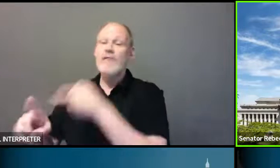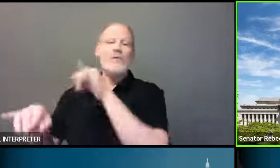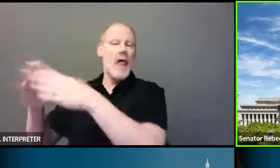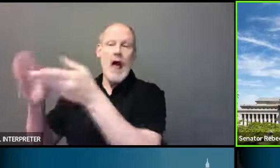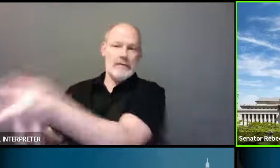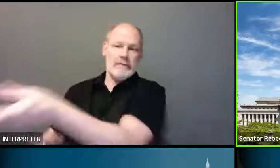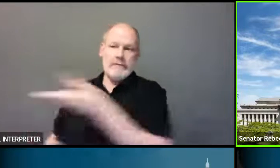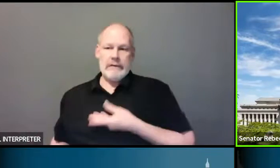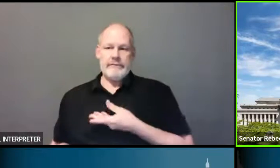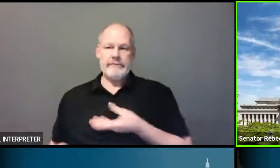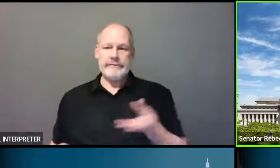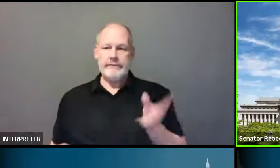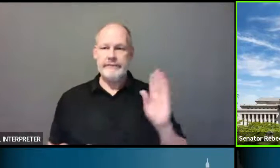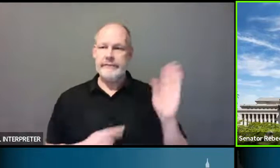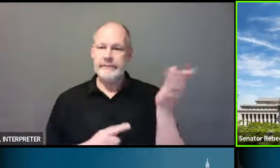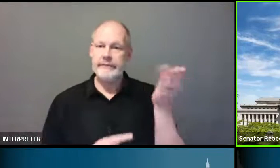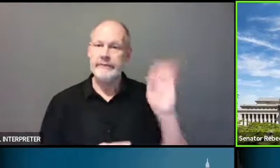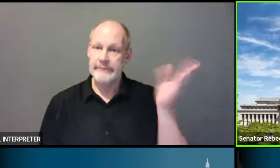have helped structure.